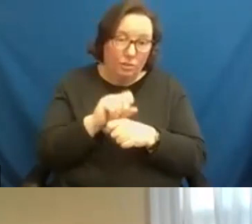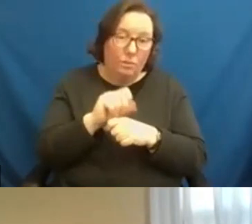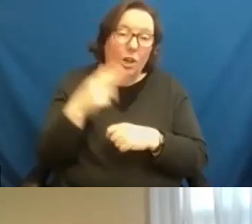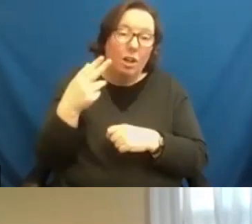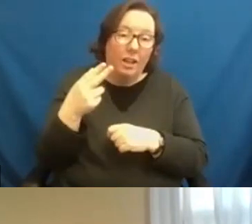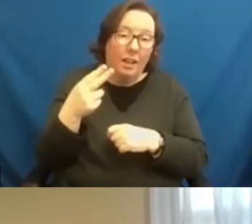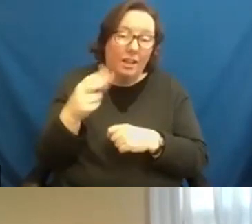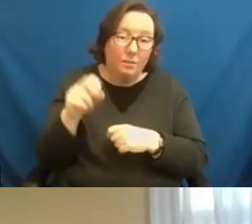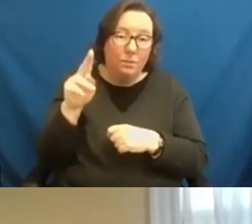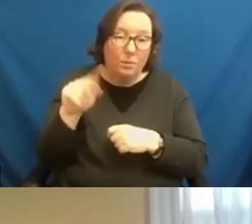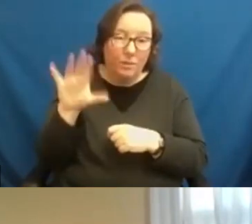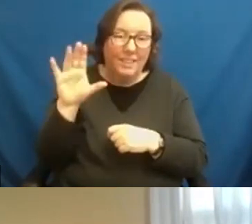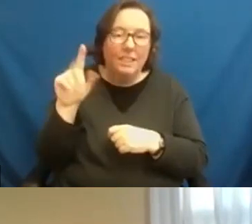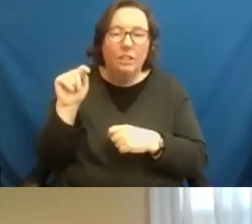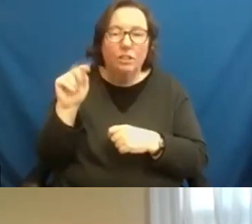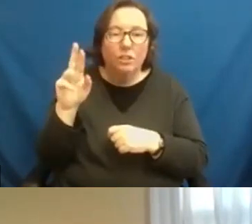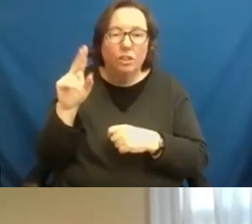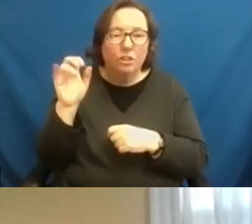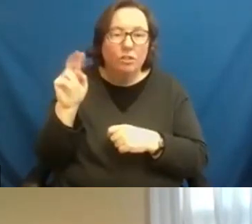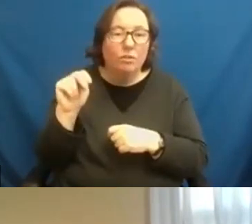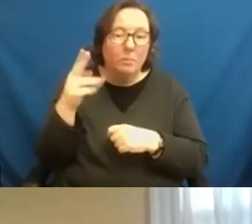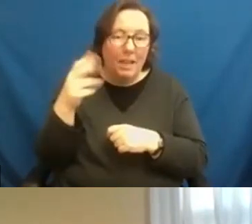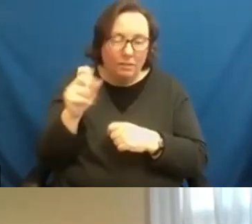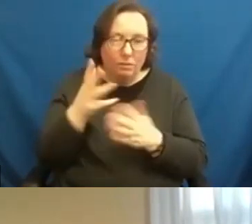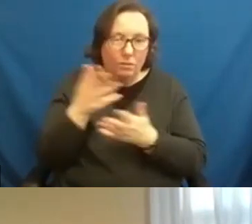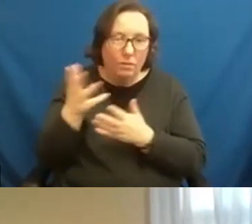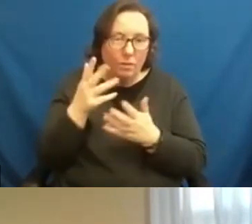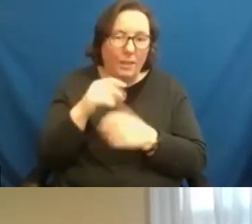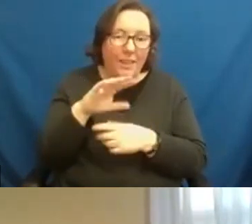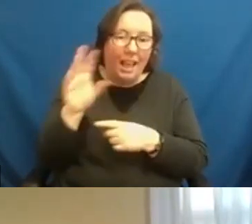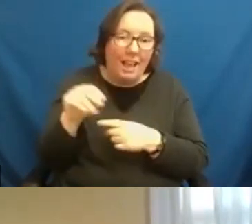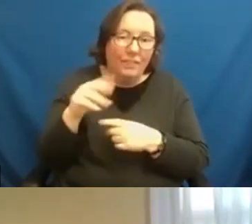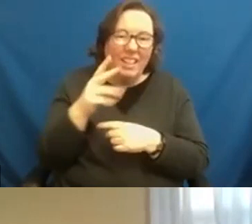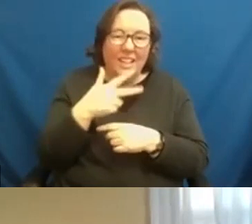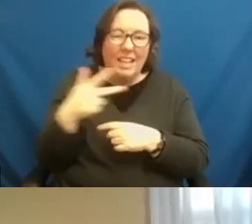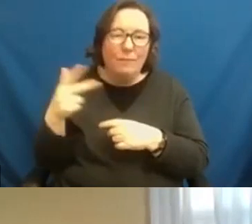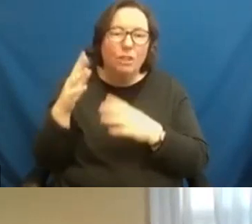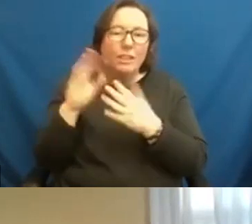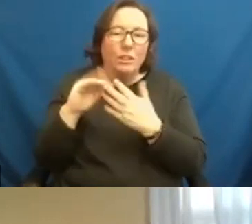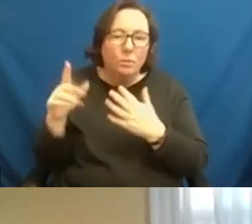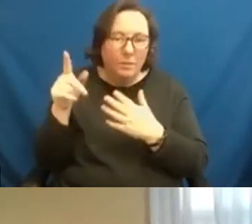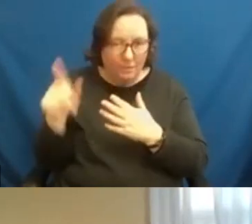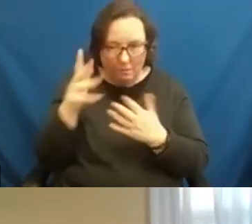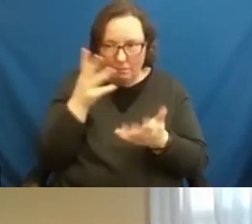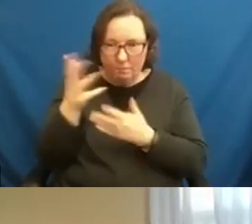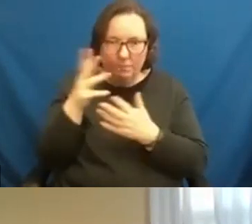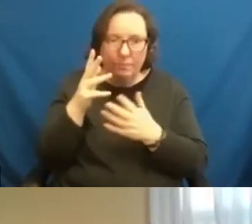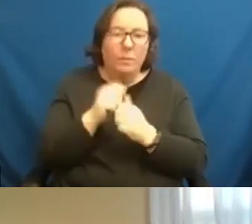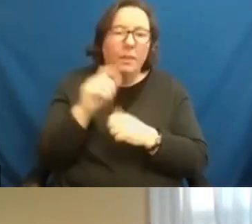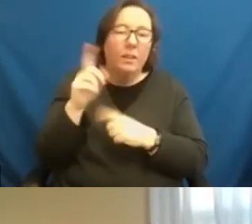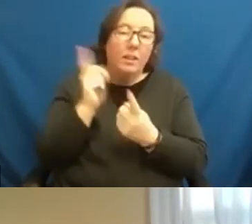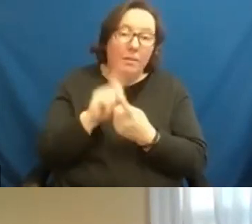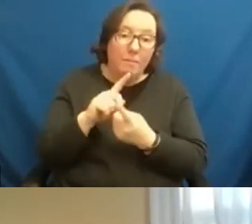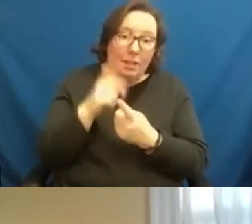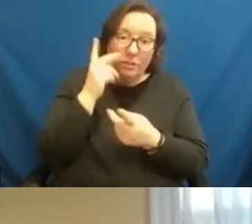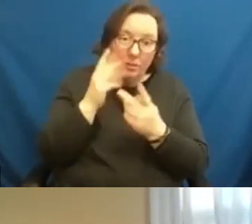York City, working with African immigrant students. We've met Michelle from her work with students, parents, and